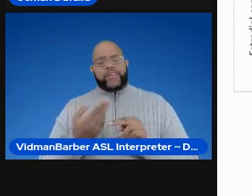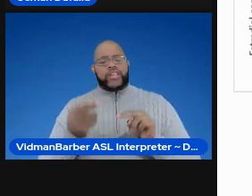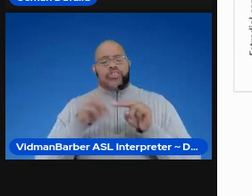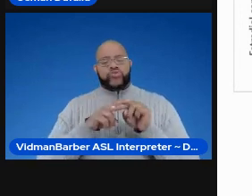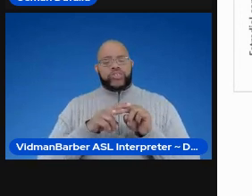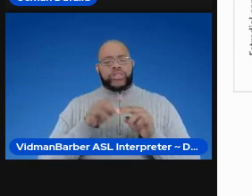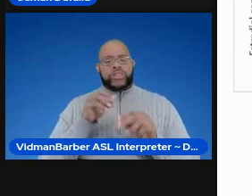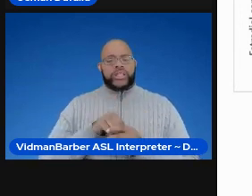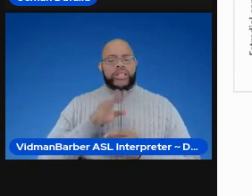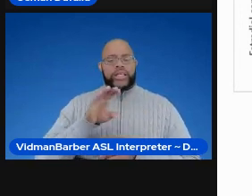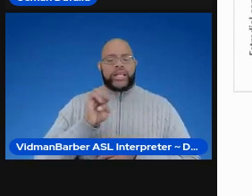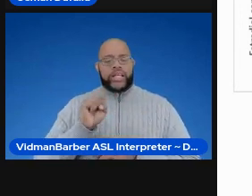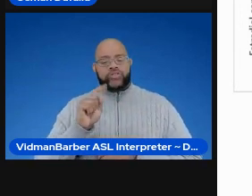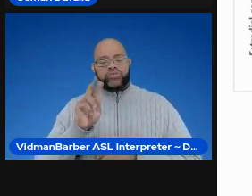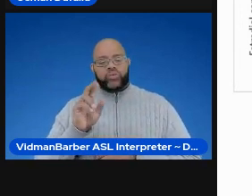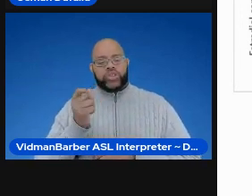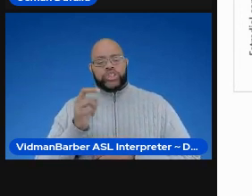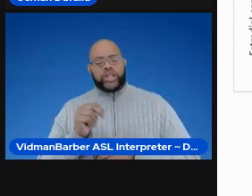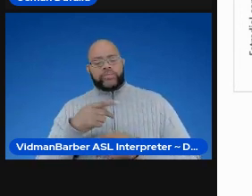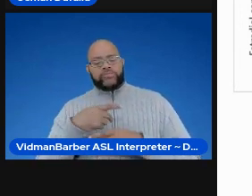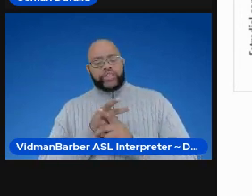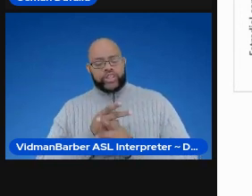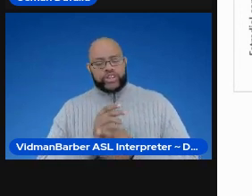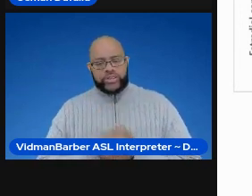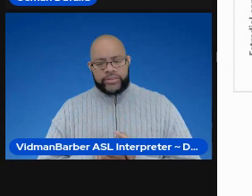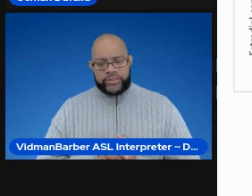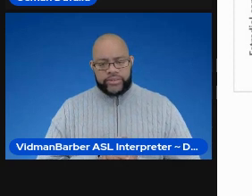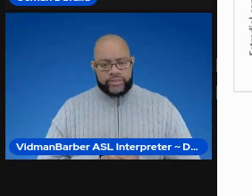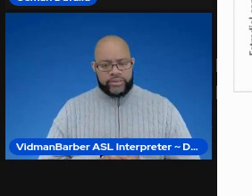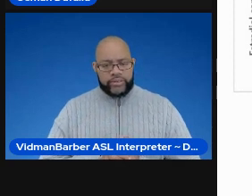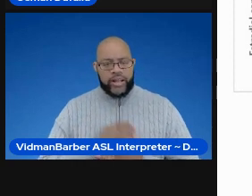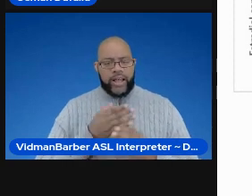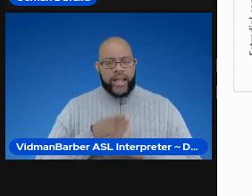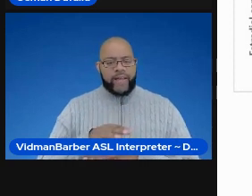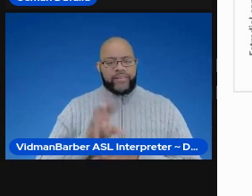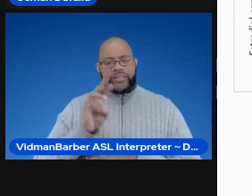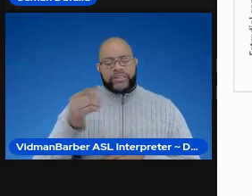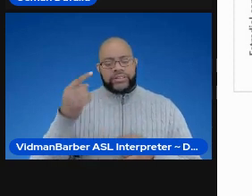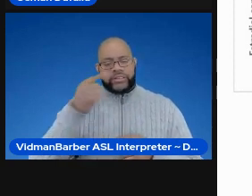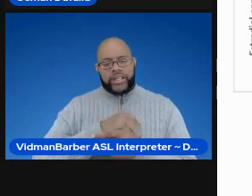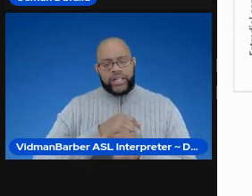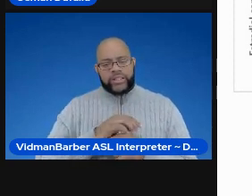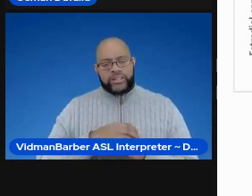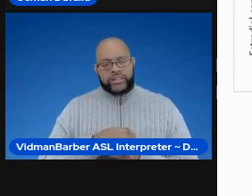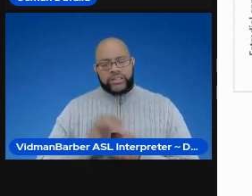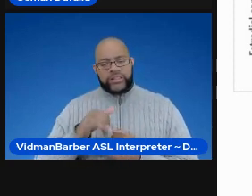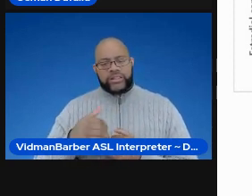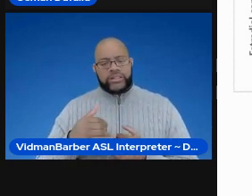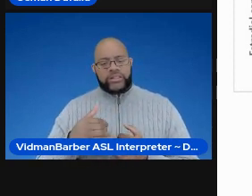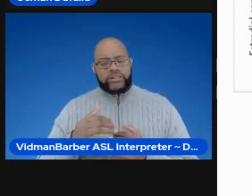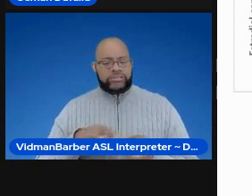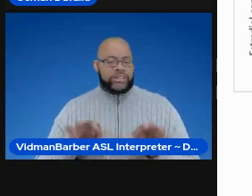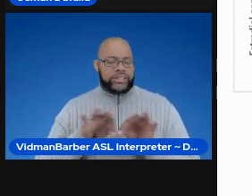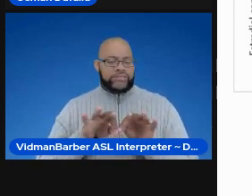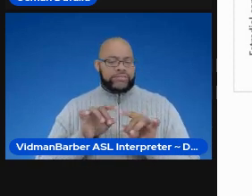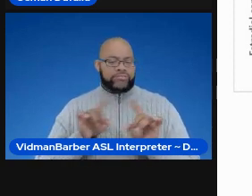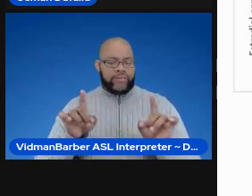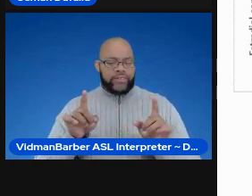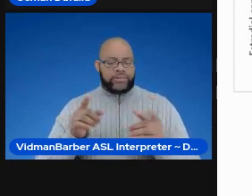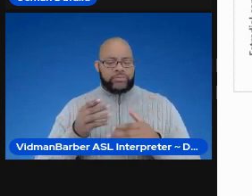in their estrogen production. And then after 60 days, there wasn't a significant difference